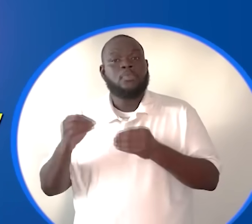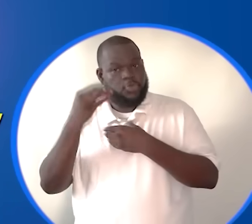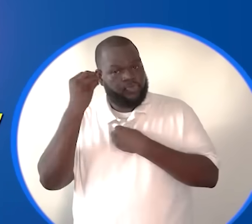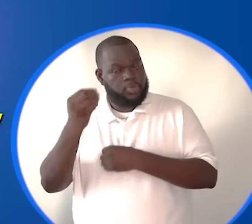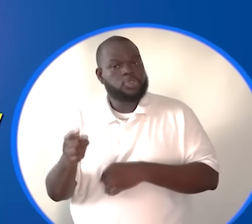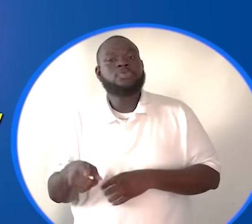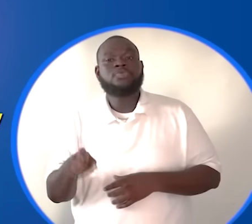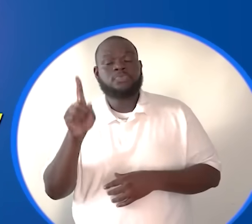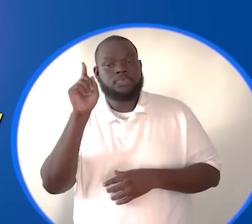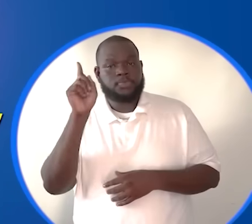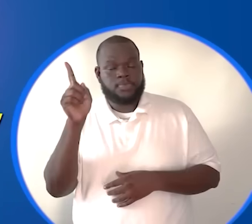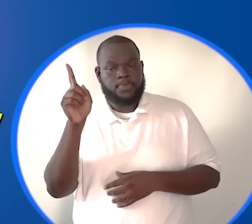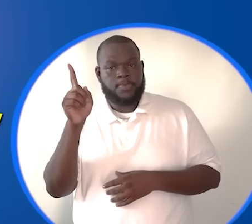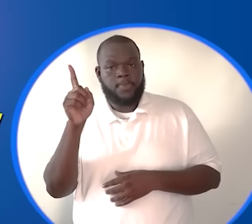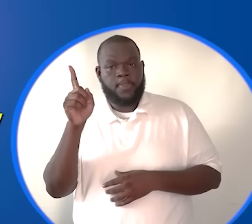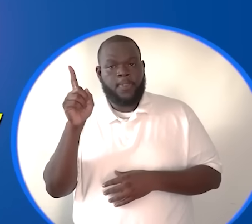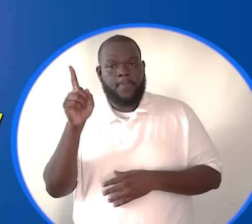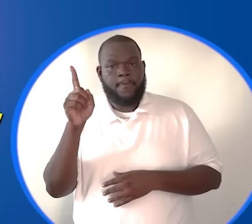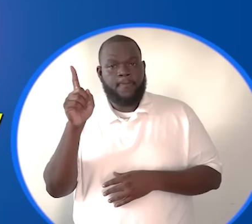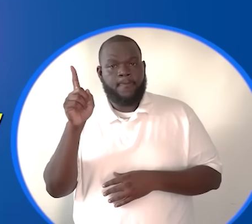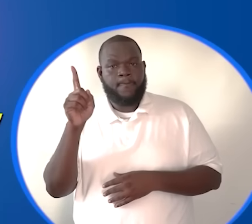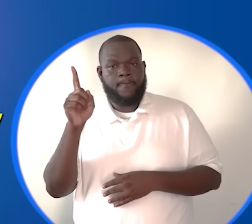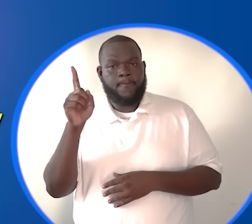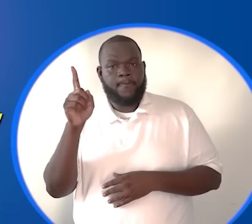225-0278-29 or visit our website at